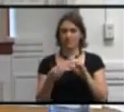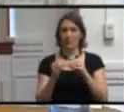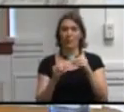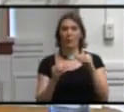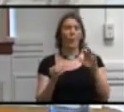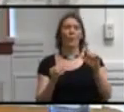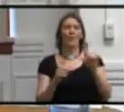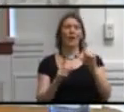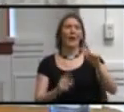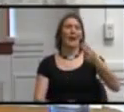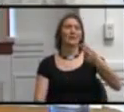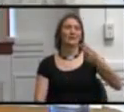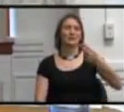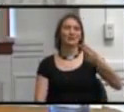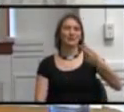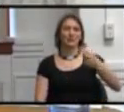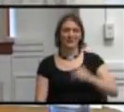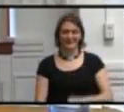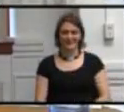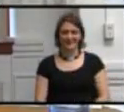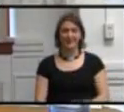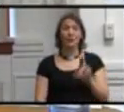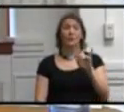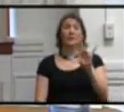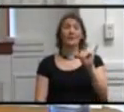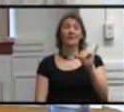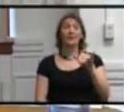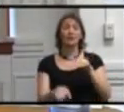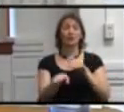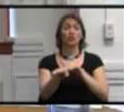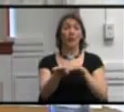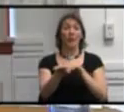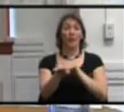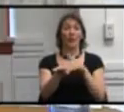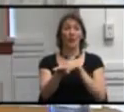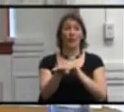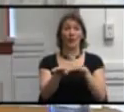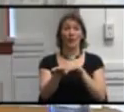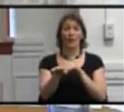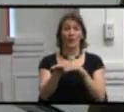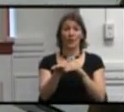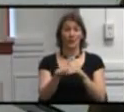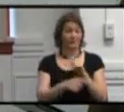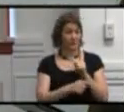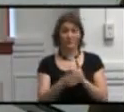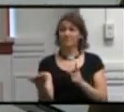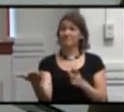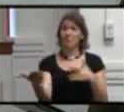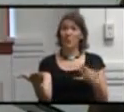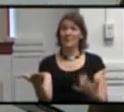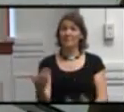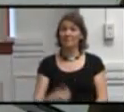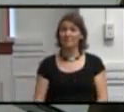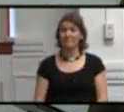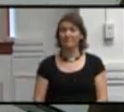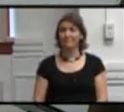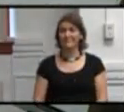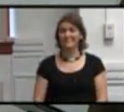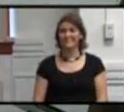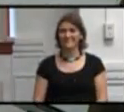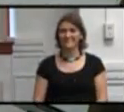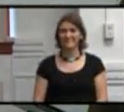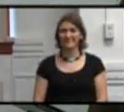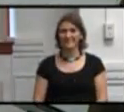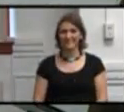H on the primary agenda, the utility trailer. That's correct. Can you tell us about that?